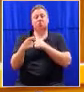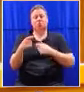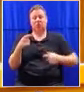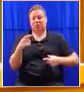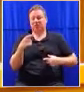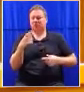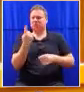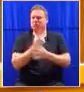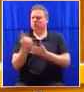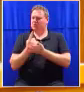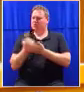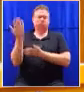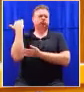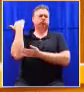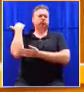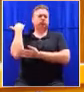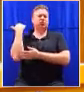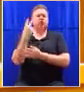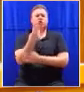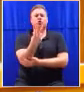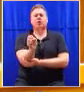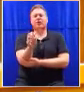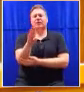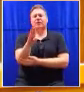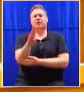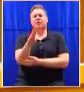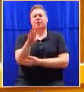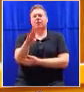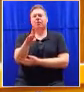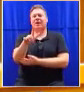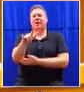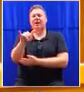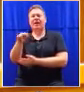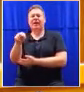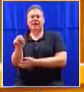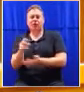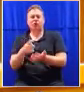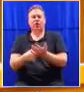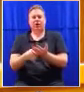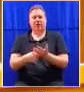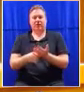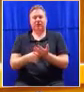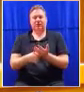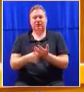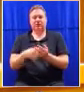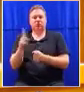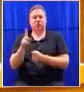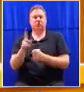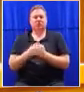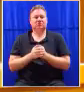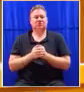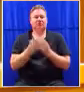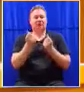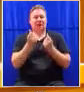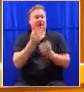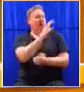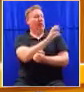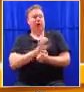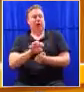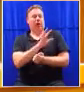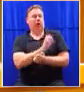weeks ago of the 20 billion rand allocation turned out to be a reprioritization of existing provincial